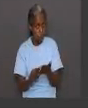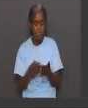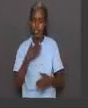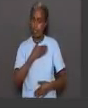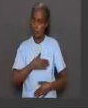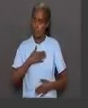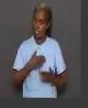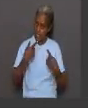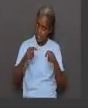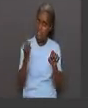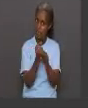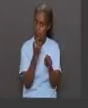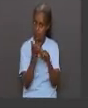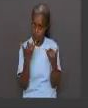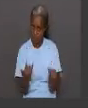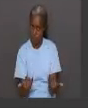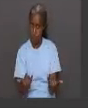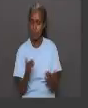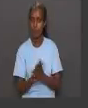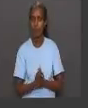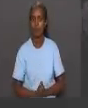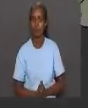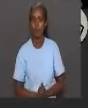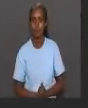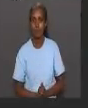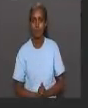volume? Please try to do that now.